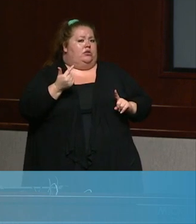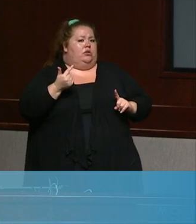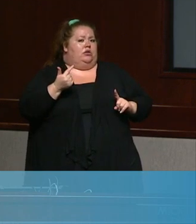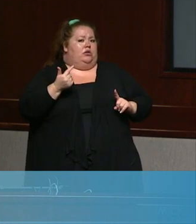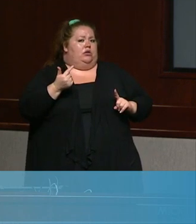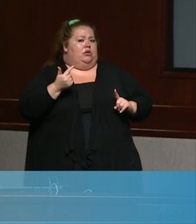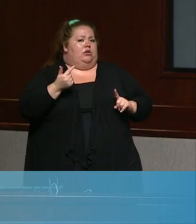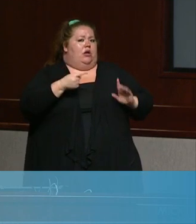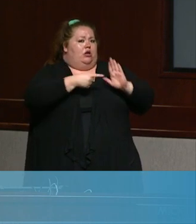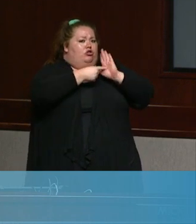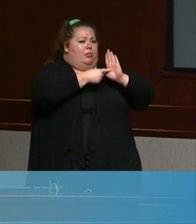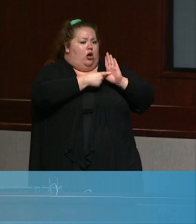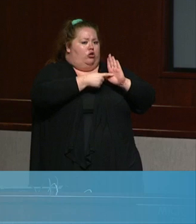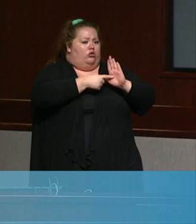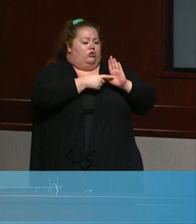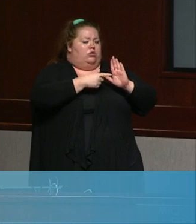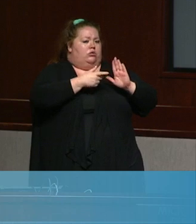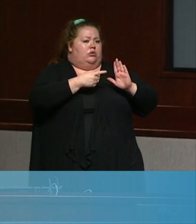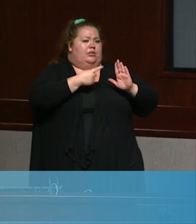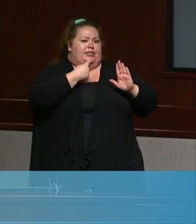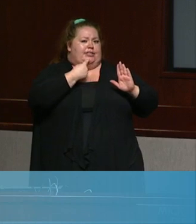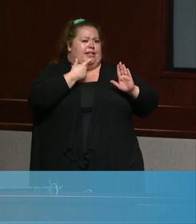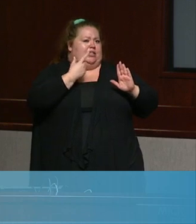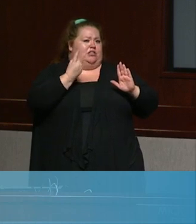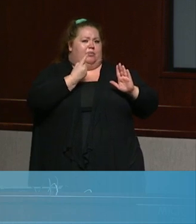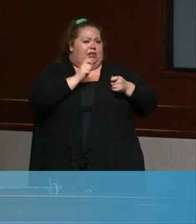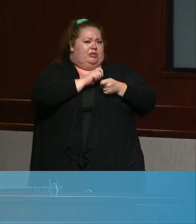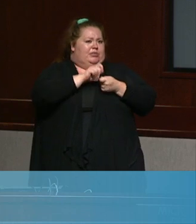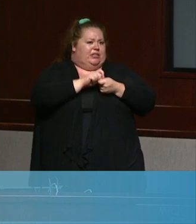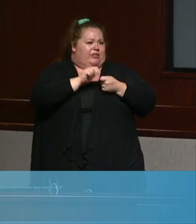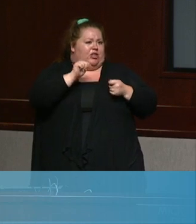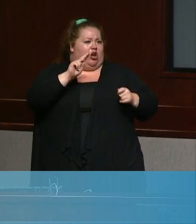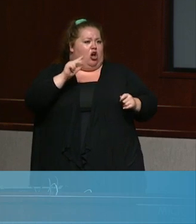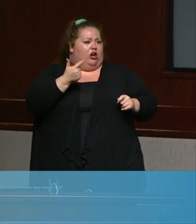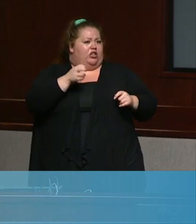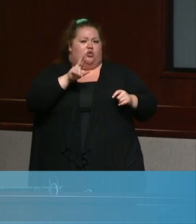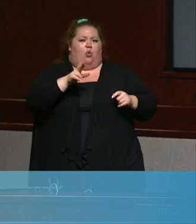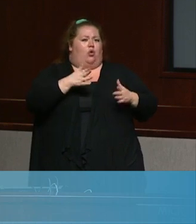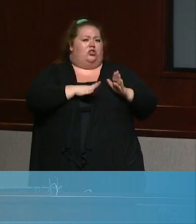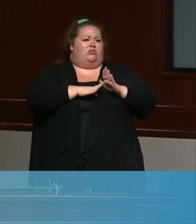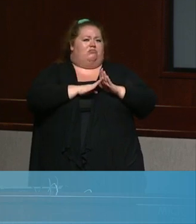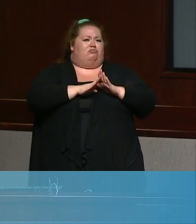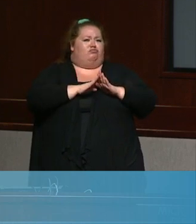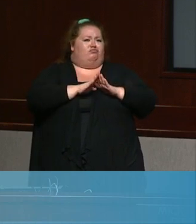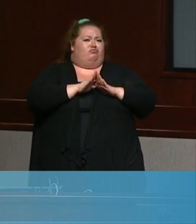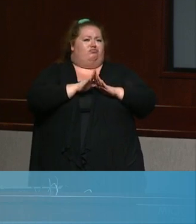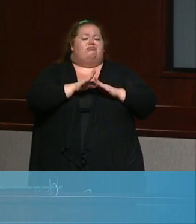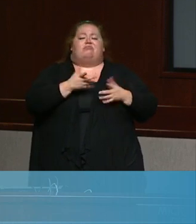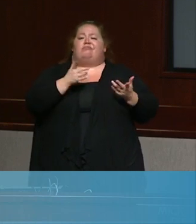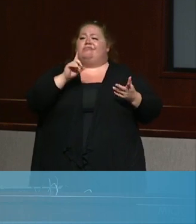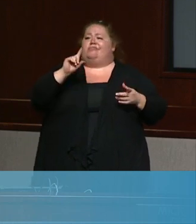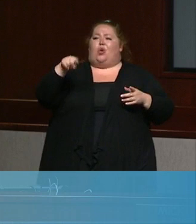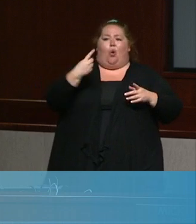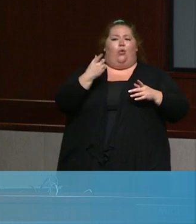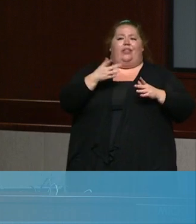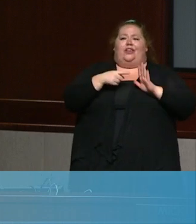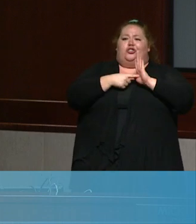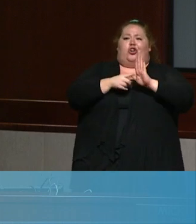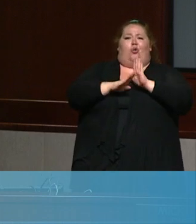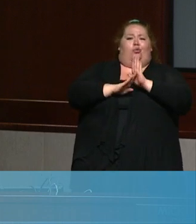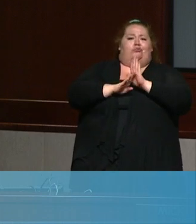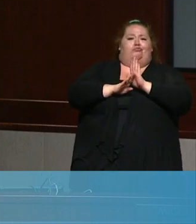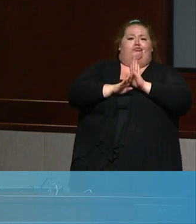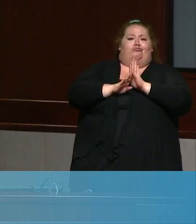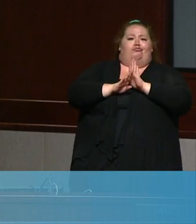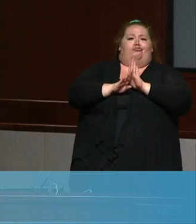model indicated anything in particular, or is it just kind of going up? So just going up. It shows a slow and